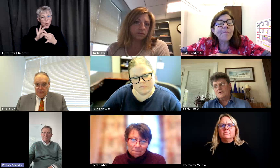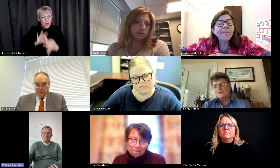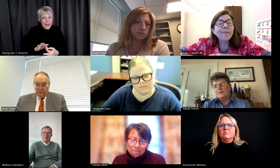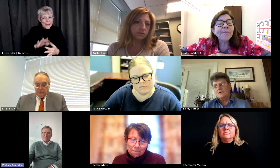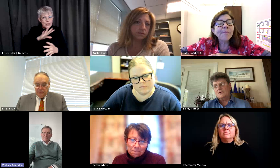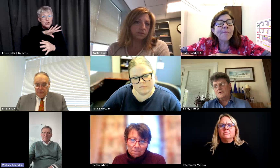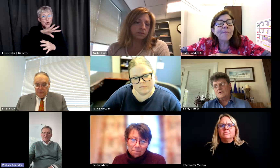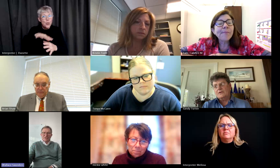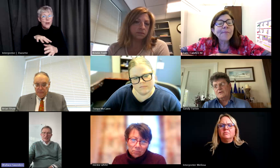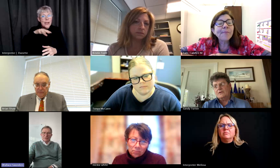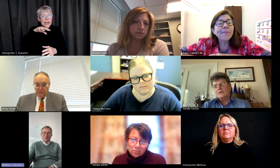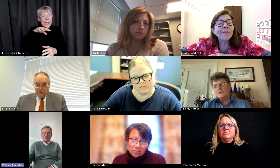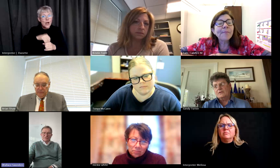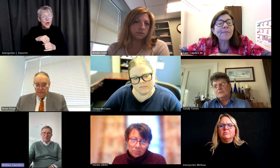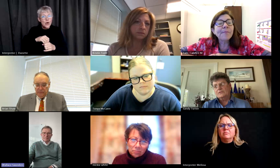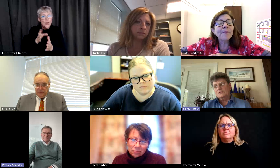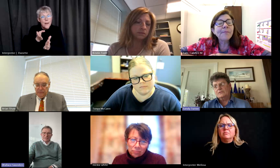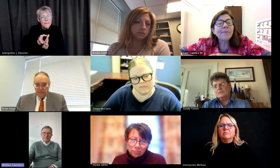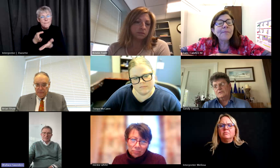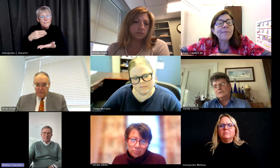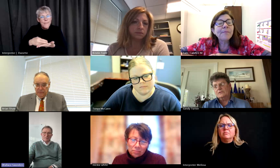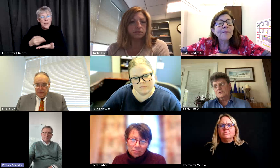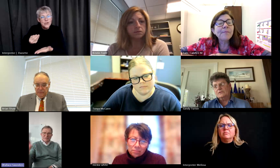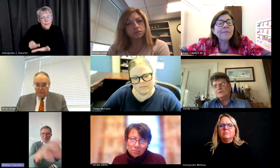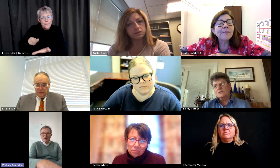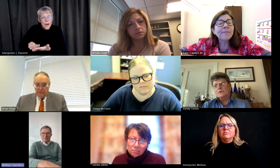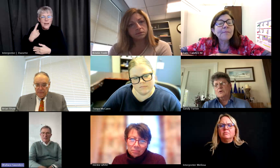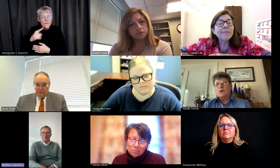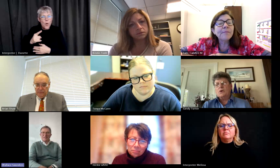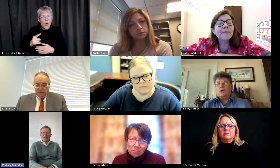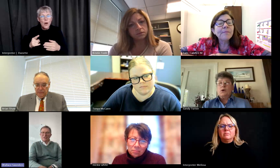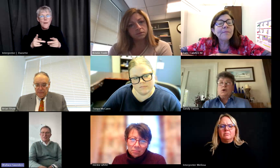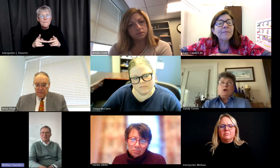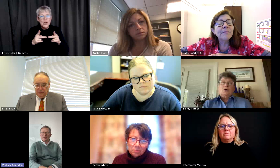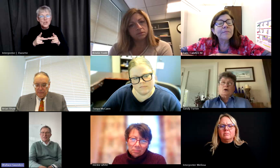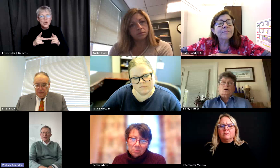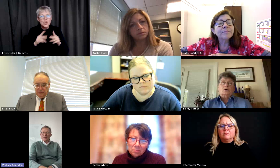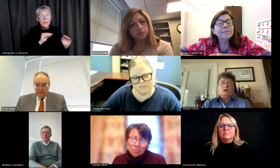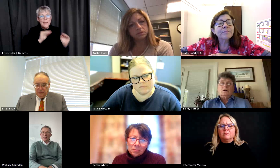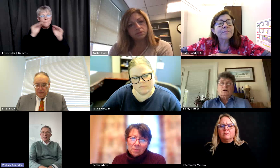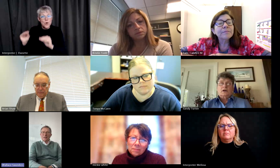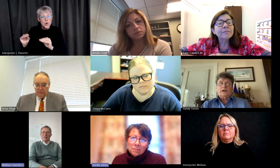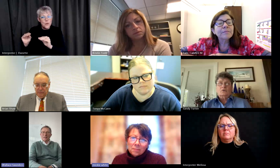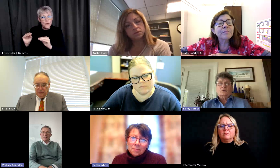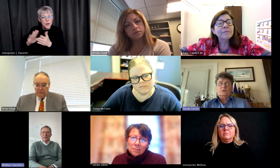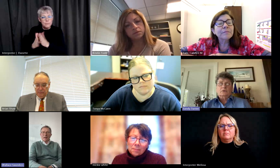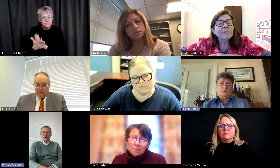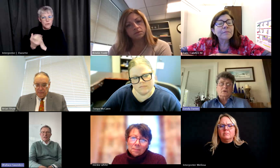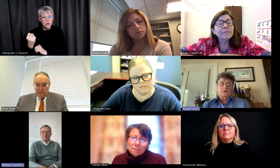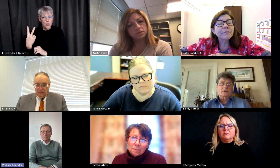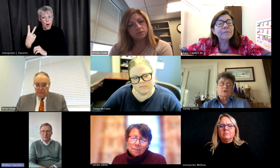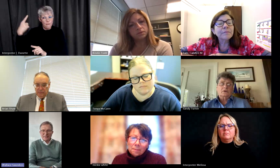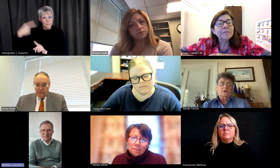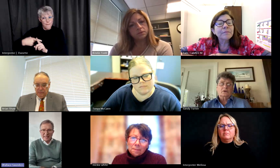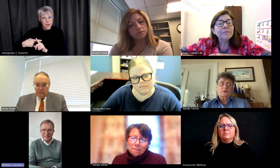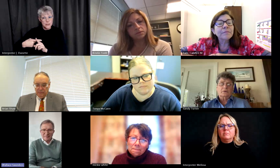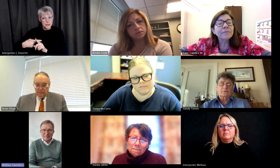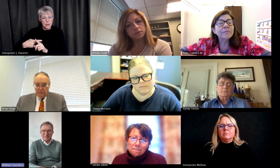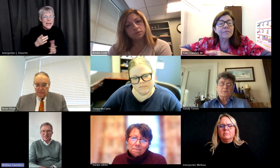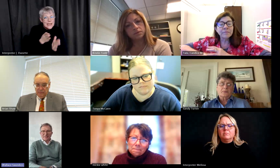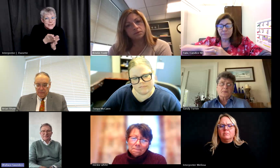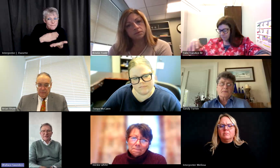some budget dollars for certain positions to be moved to 12-month positions in a budget request? Does